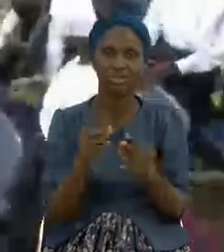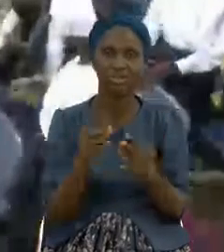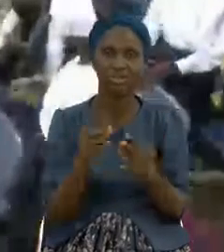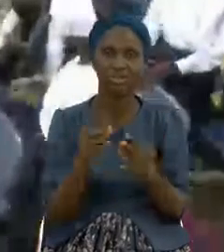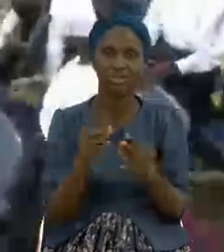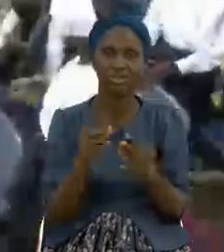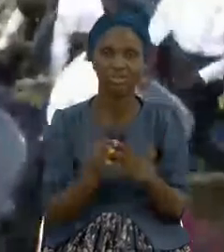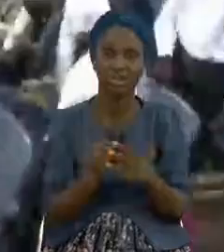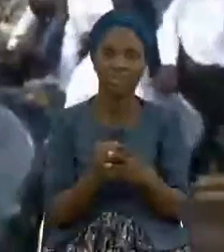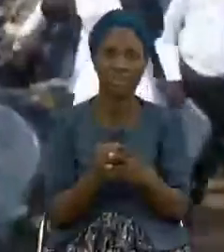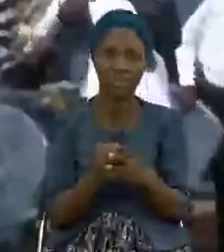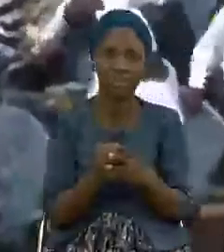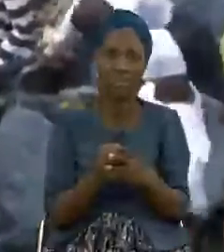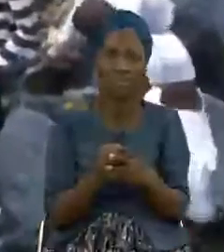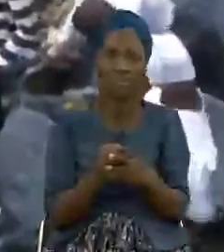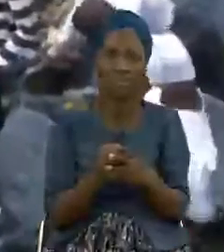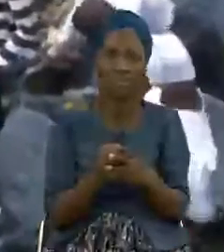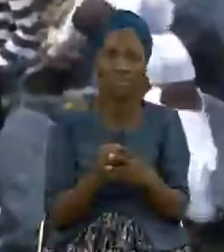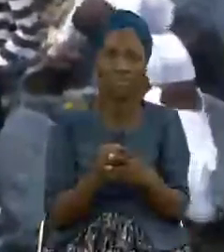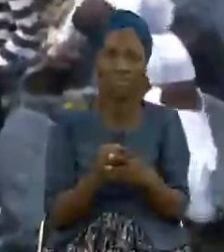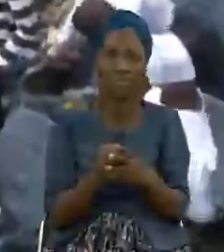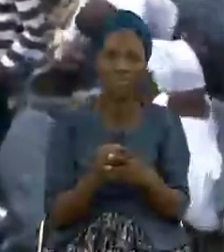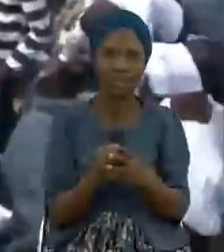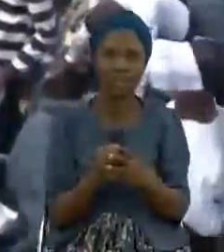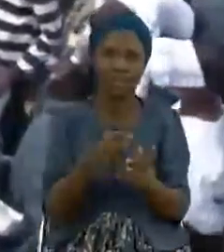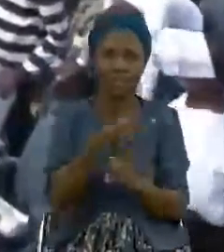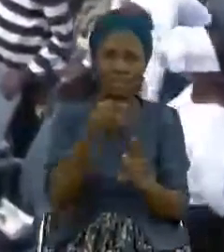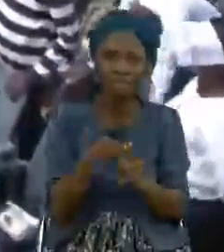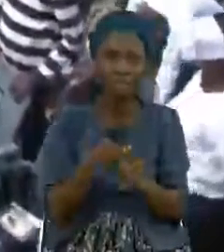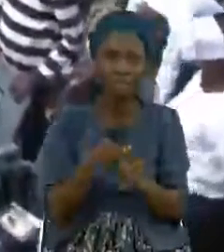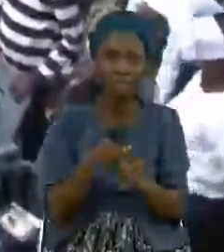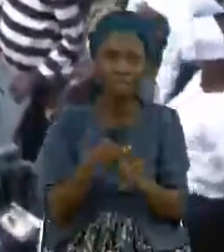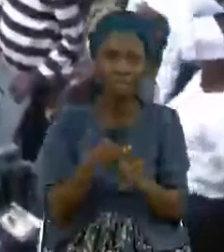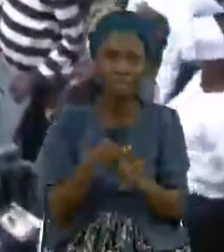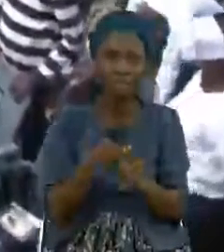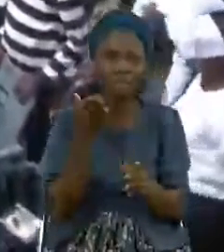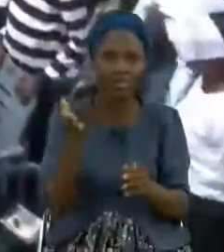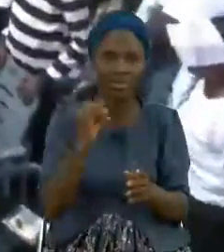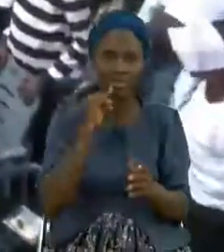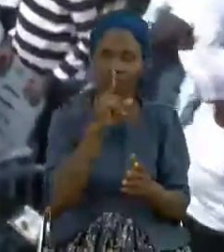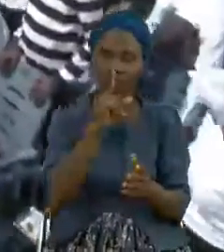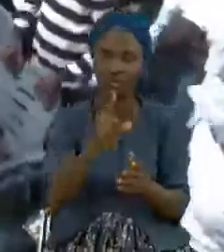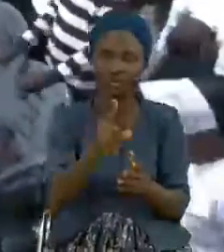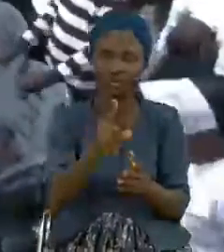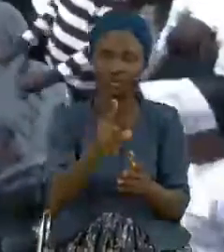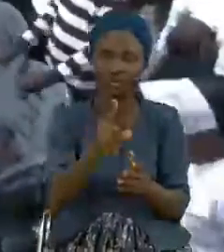When there's real sanctification, the marks will show.